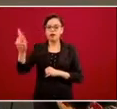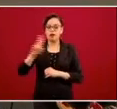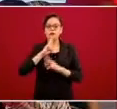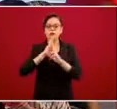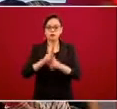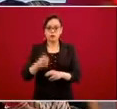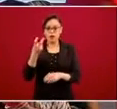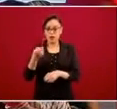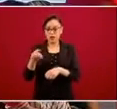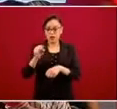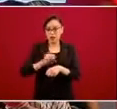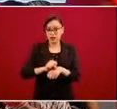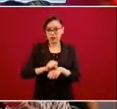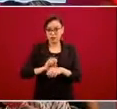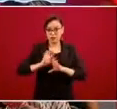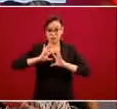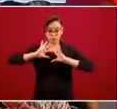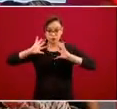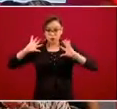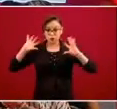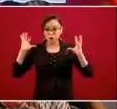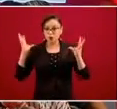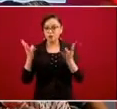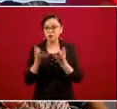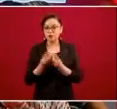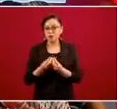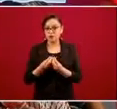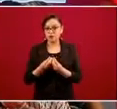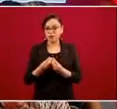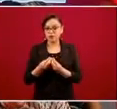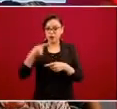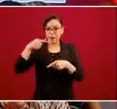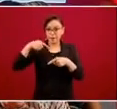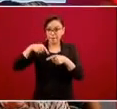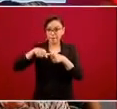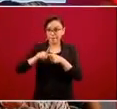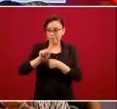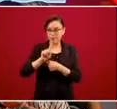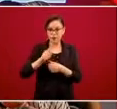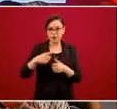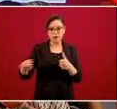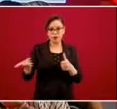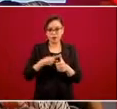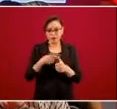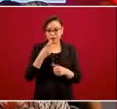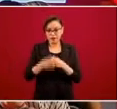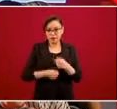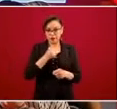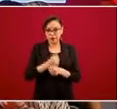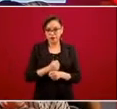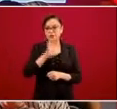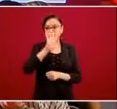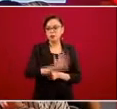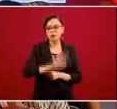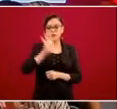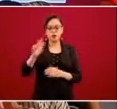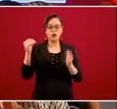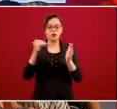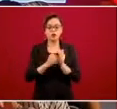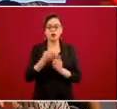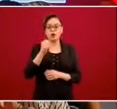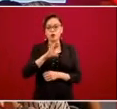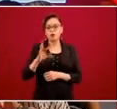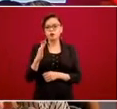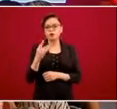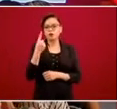calculation. Now, finally, out of all of this, we have an accumulated estimated